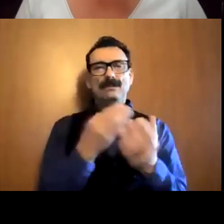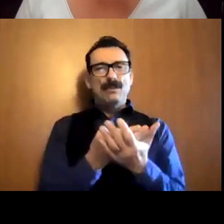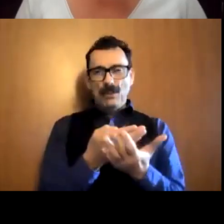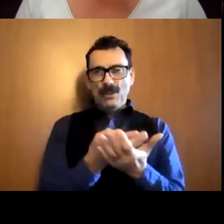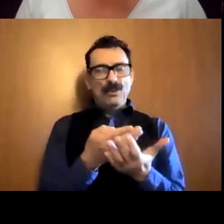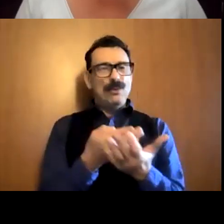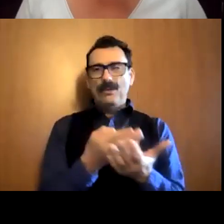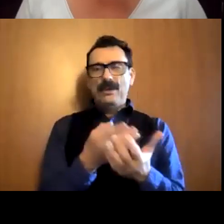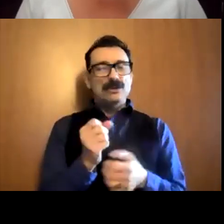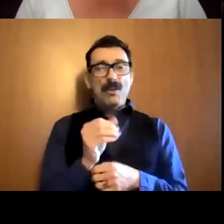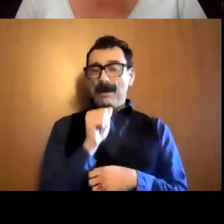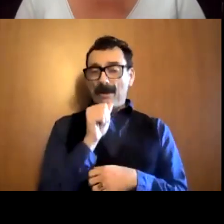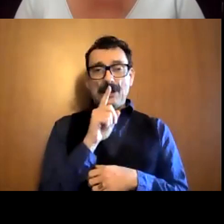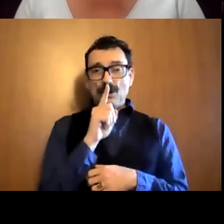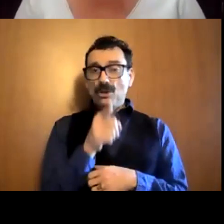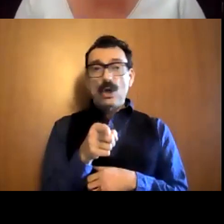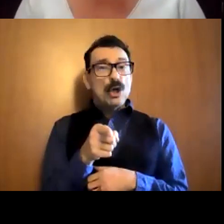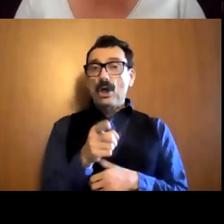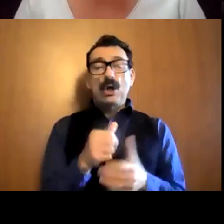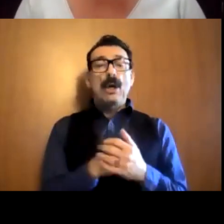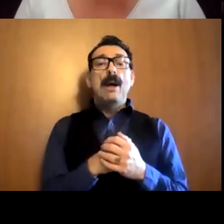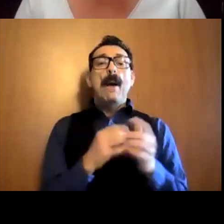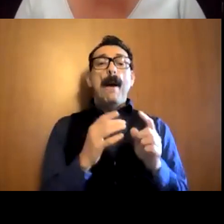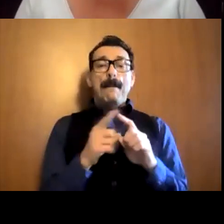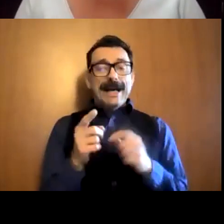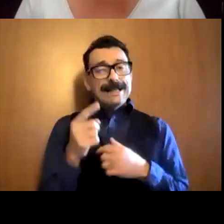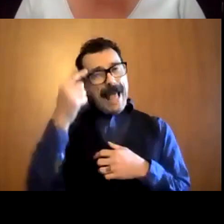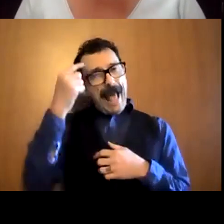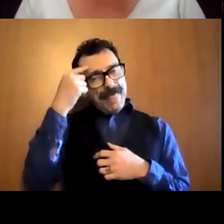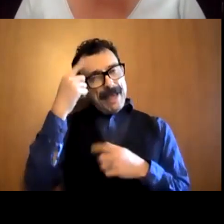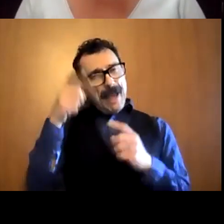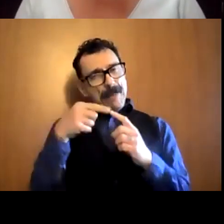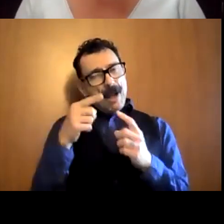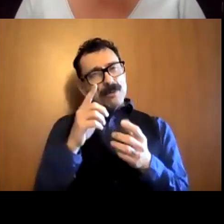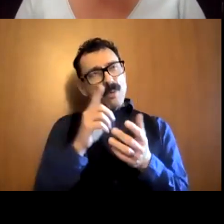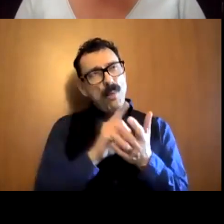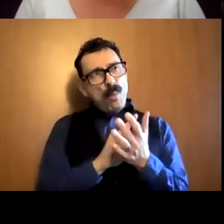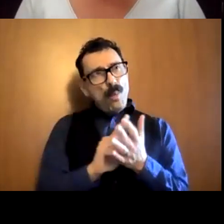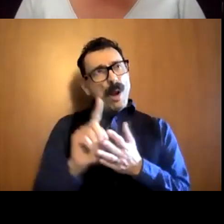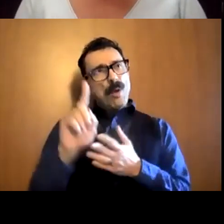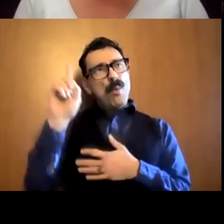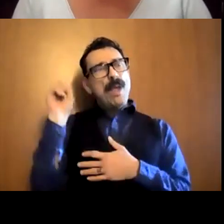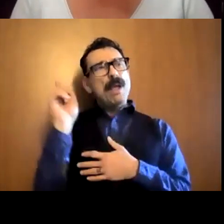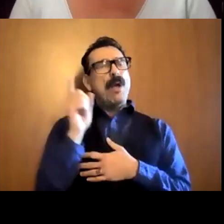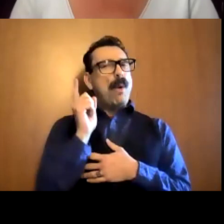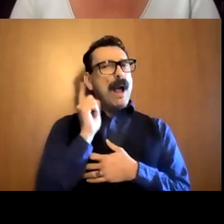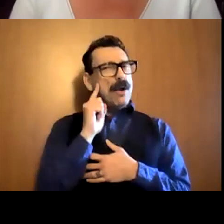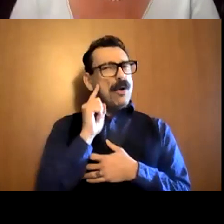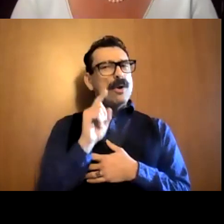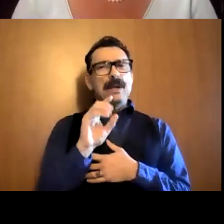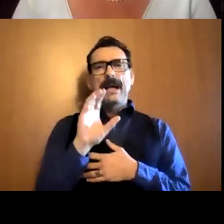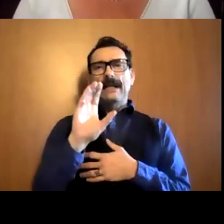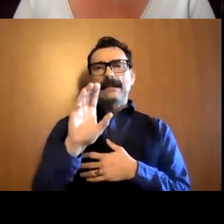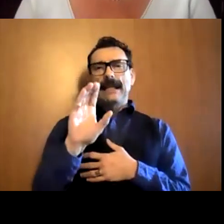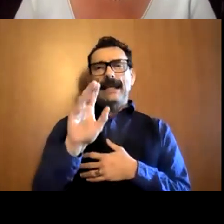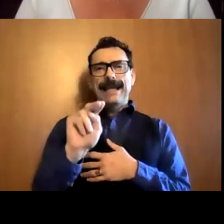or Dr. Bihm heard, but I know I heard that just recently. I think about a week ago. I think I actually heard that on CNN or ABC, and I read an